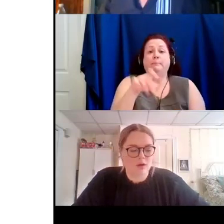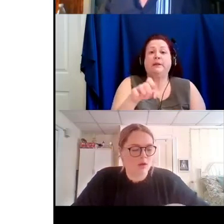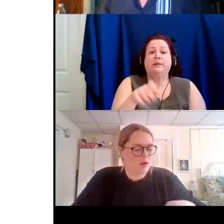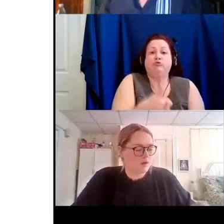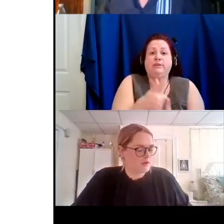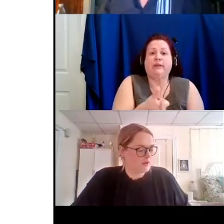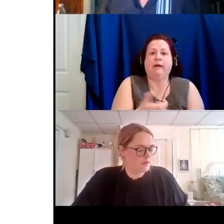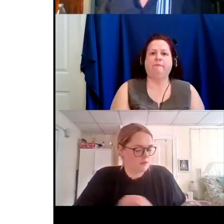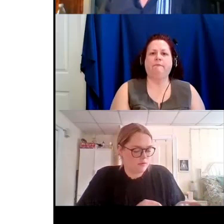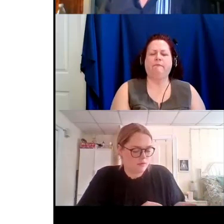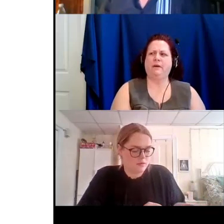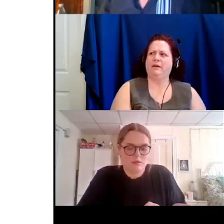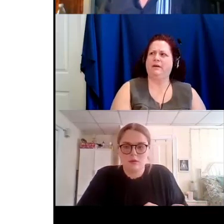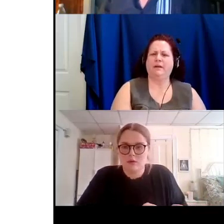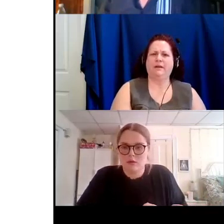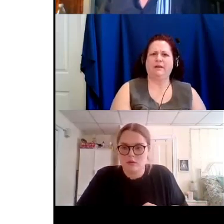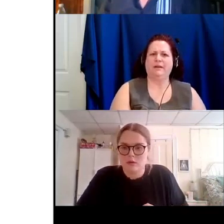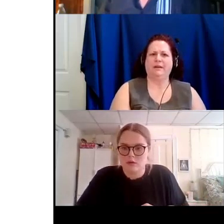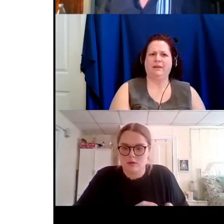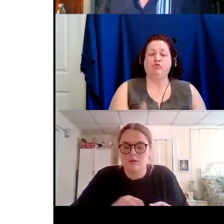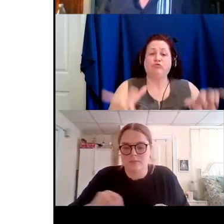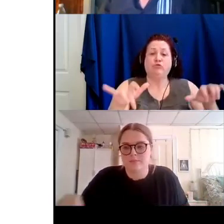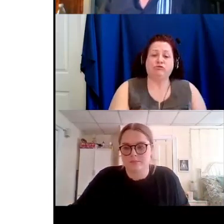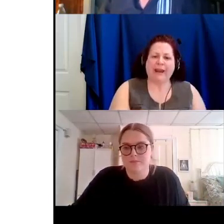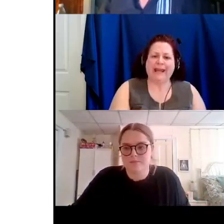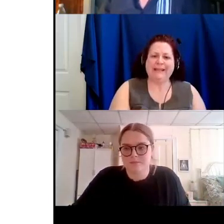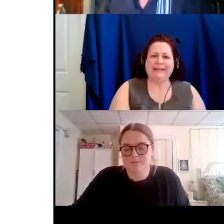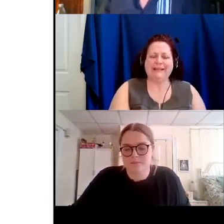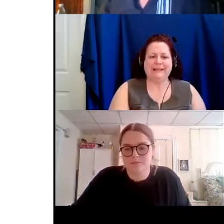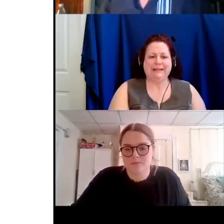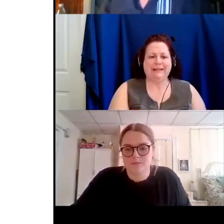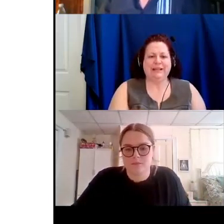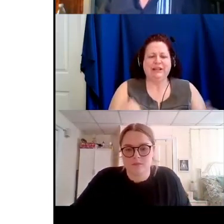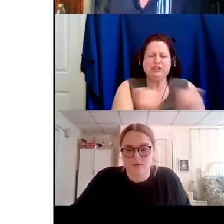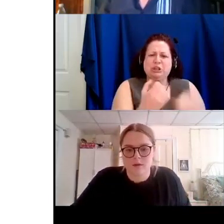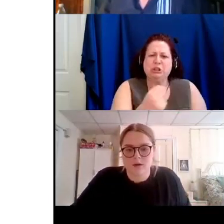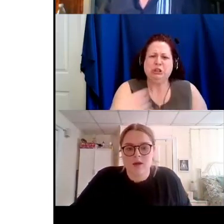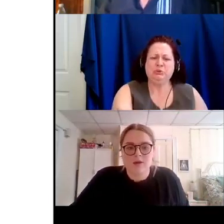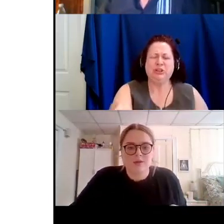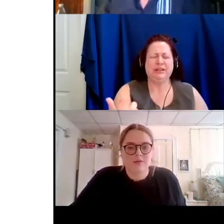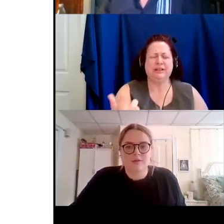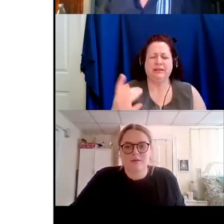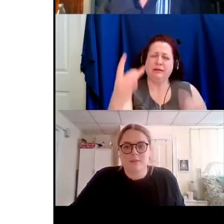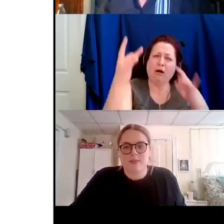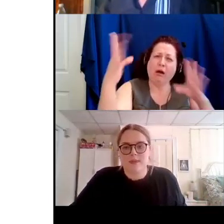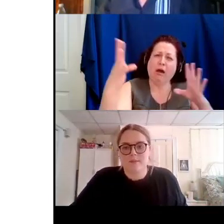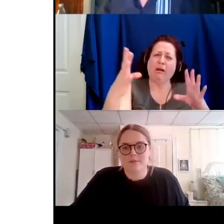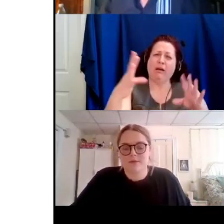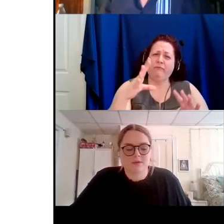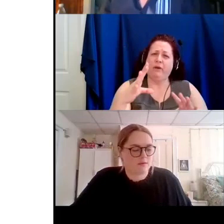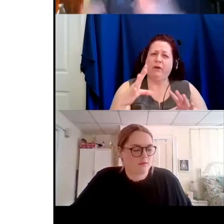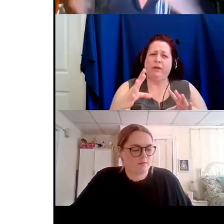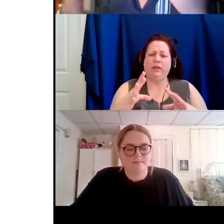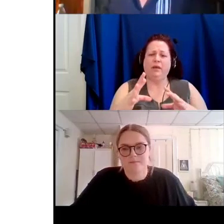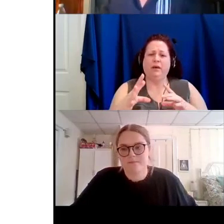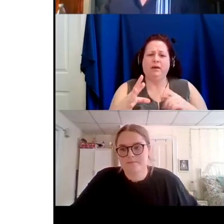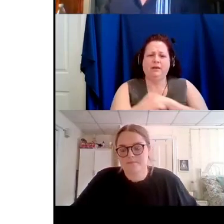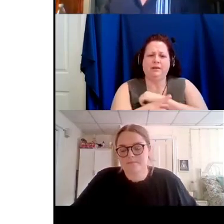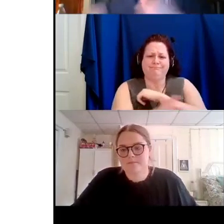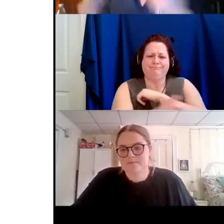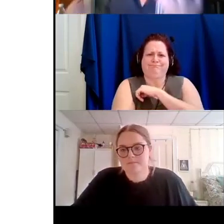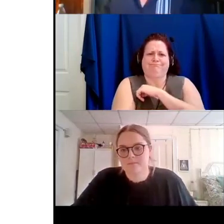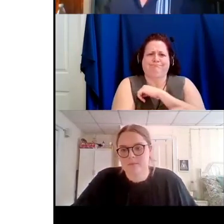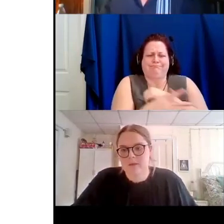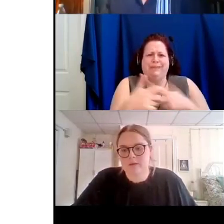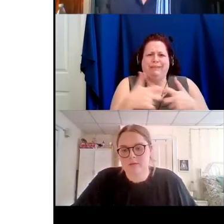If there's anything more barbaric than restraint and seclusion, it's the use of GED. There's no question about it. That's all I can say. But it falls